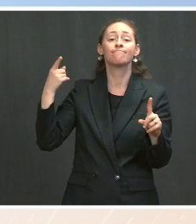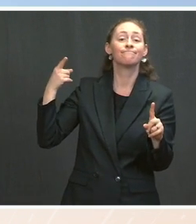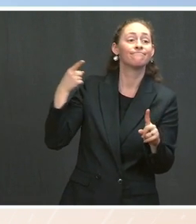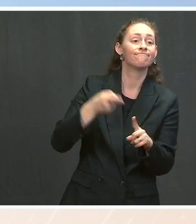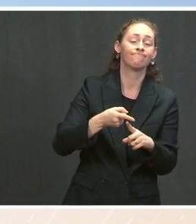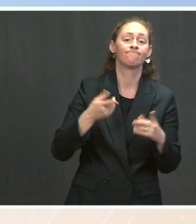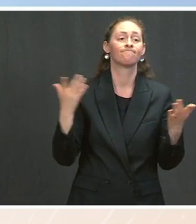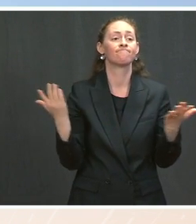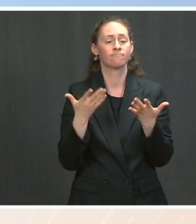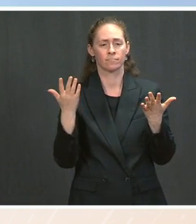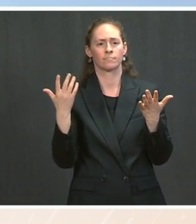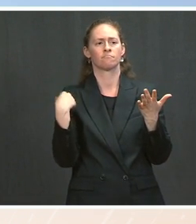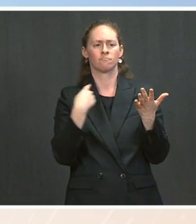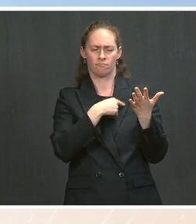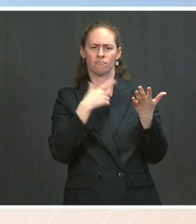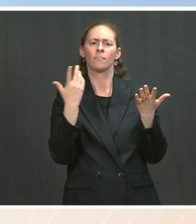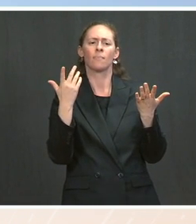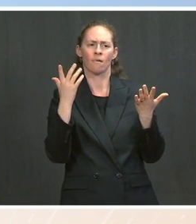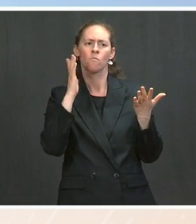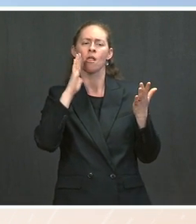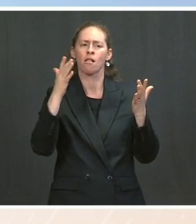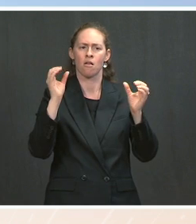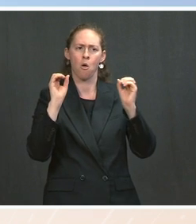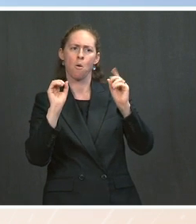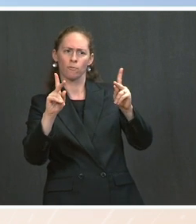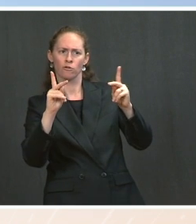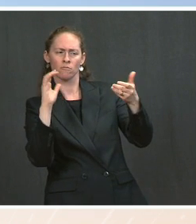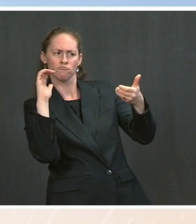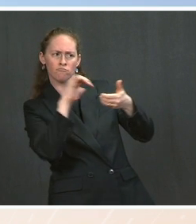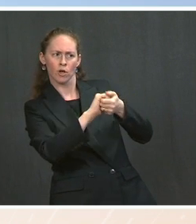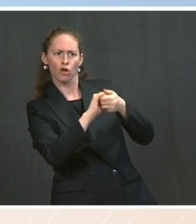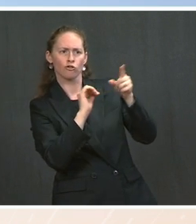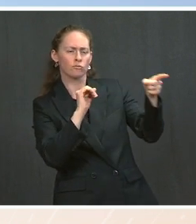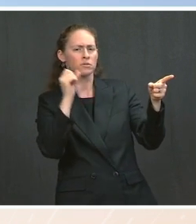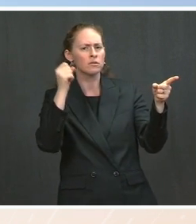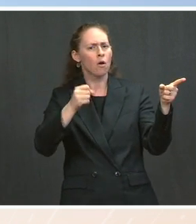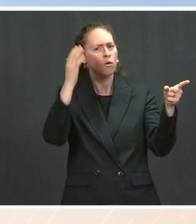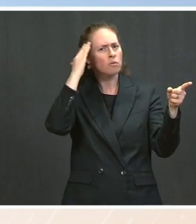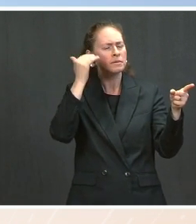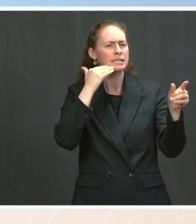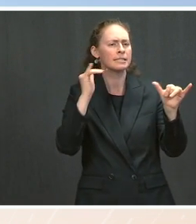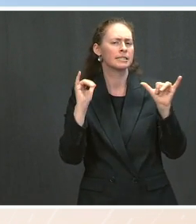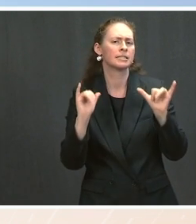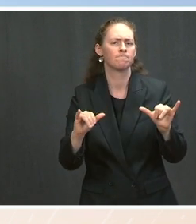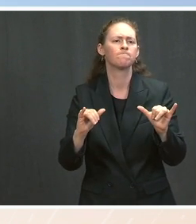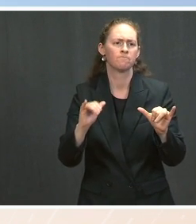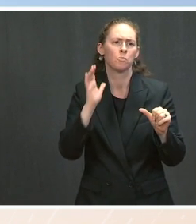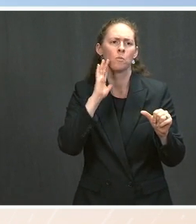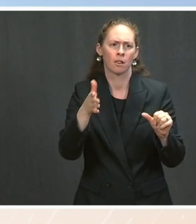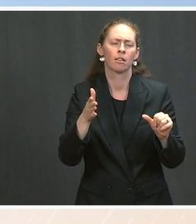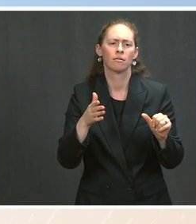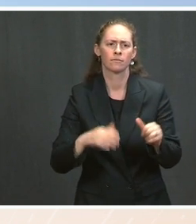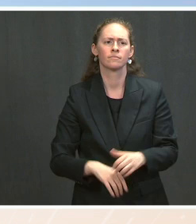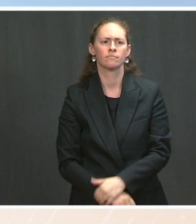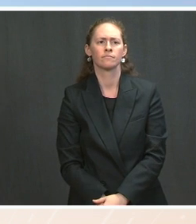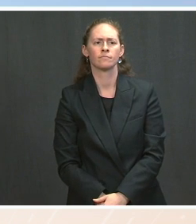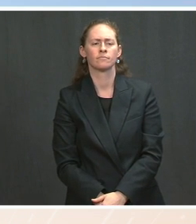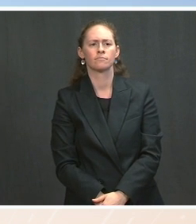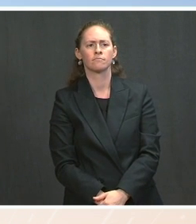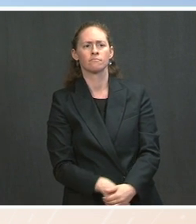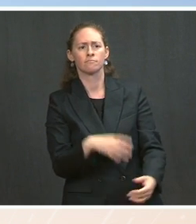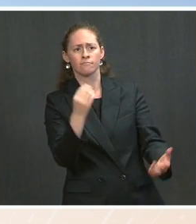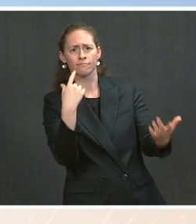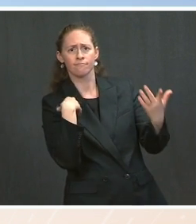big announcement that was made today, which we welcomed, which is significant investments in the United States by South Korean companies, totaling more